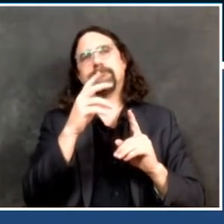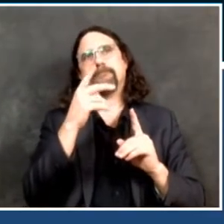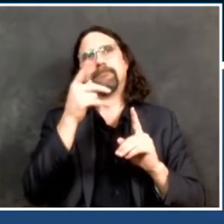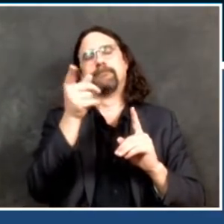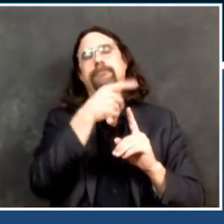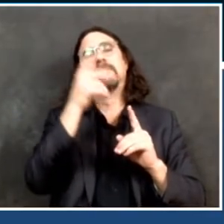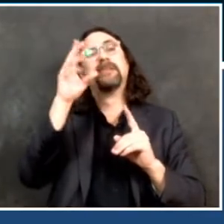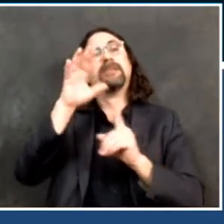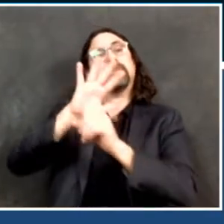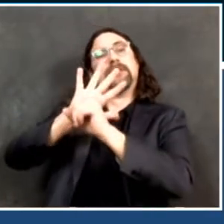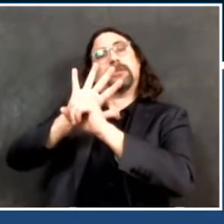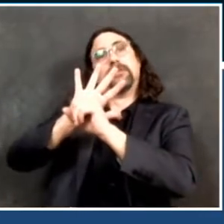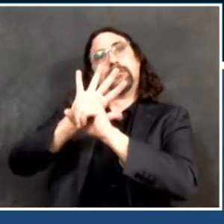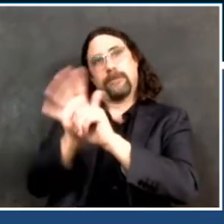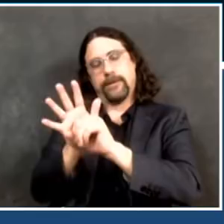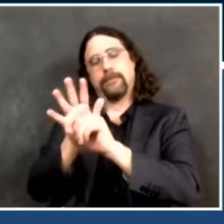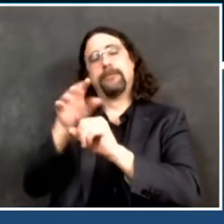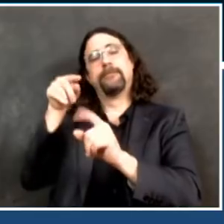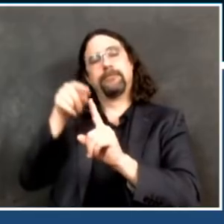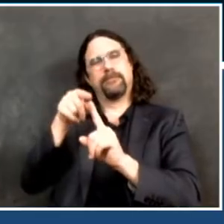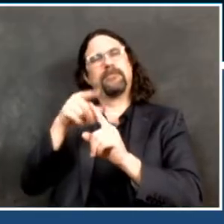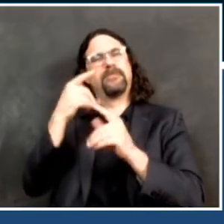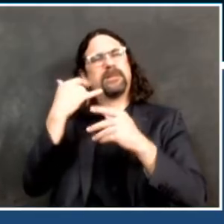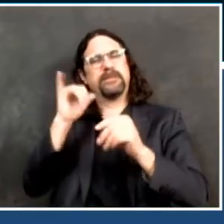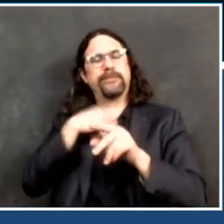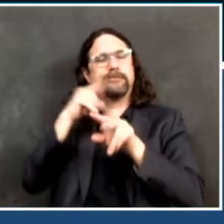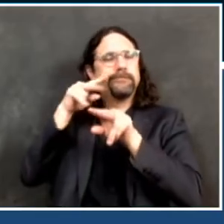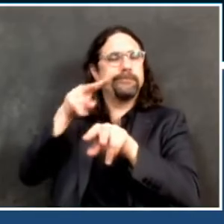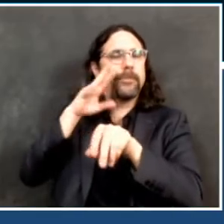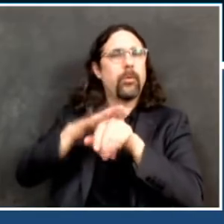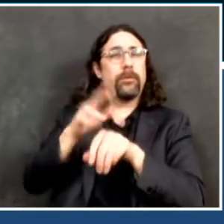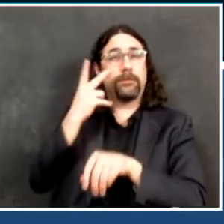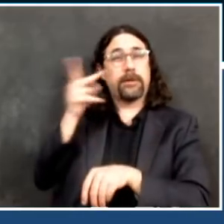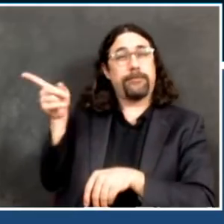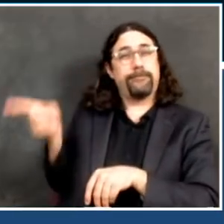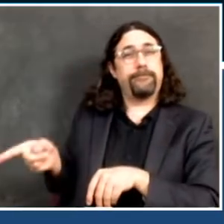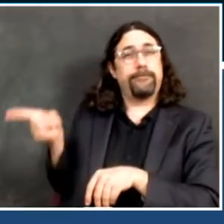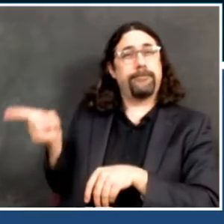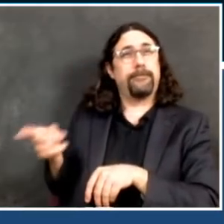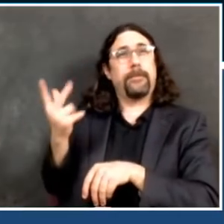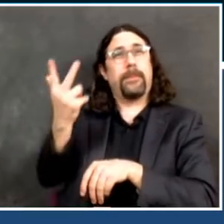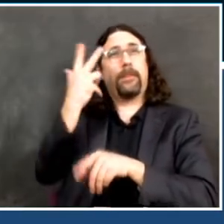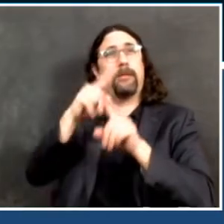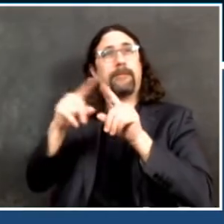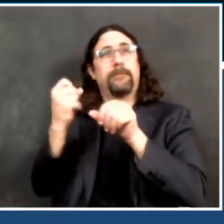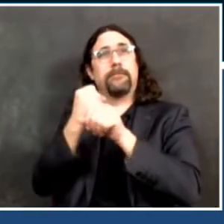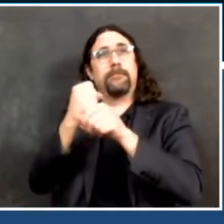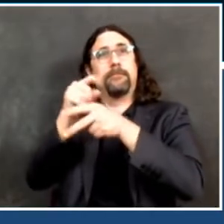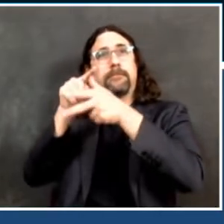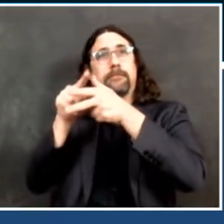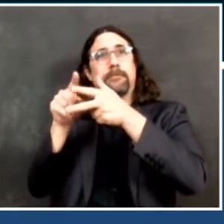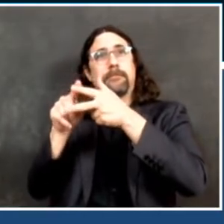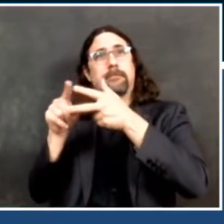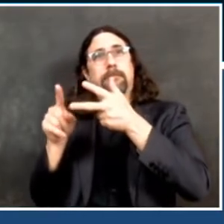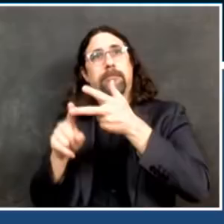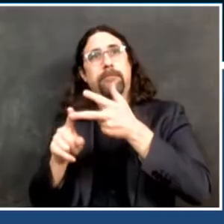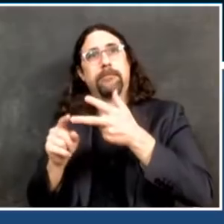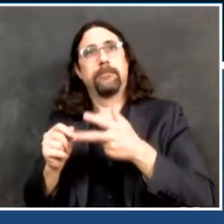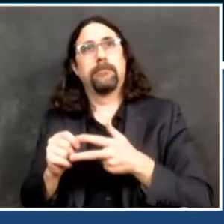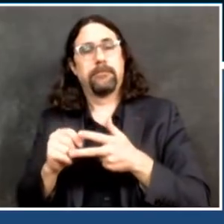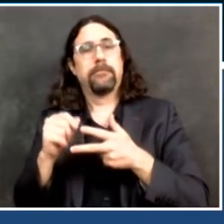that I'll talk about now to all go down in unison, all in the right direction together for 10 days to 14